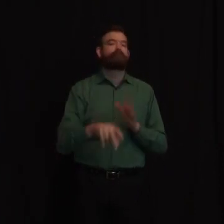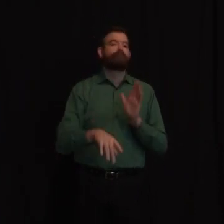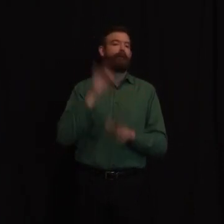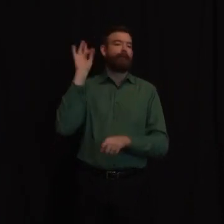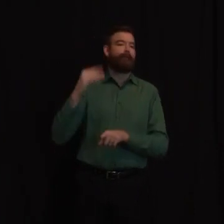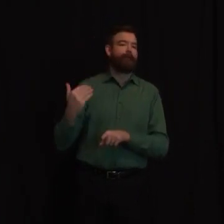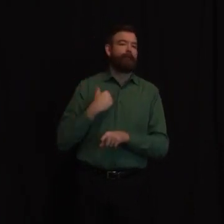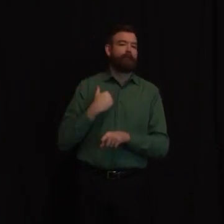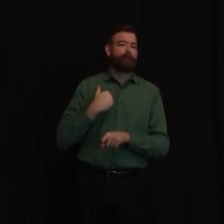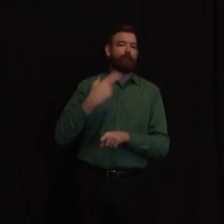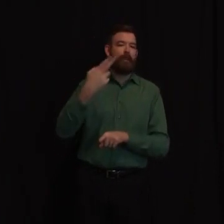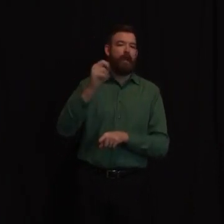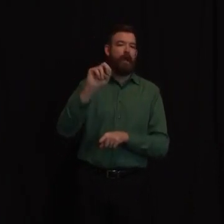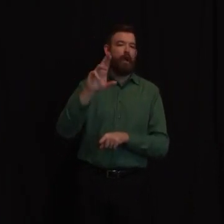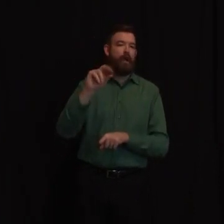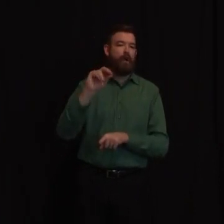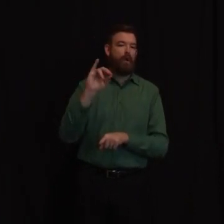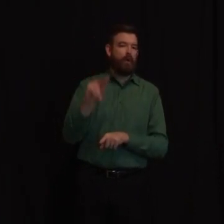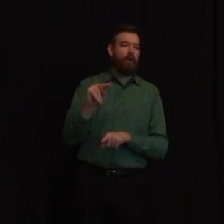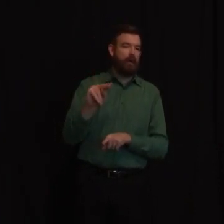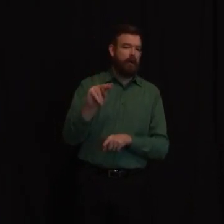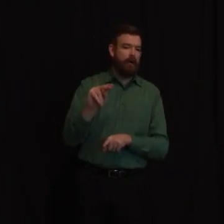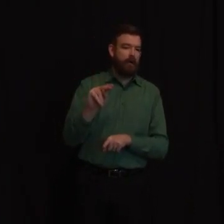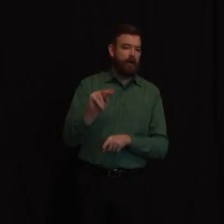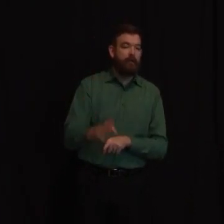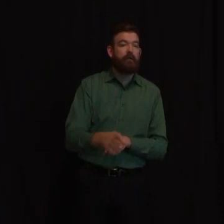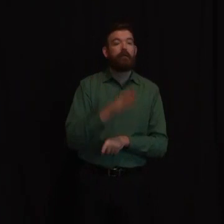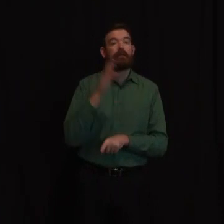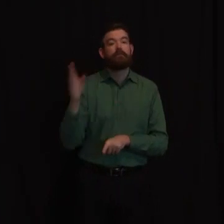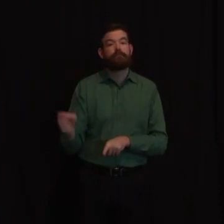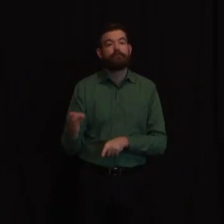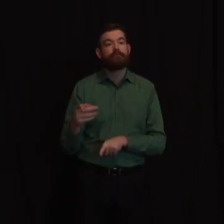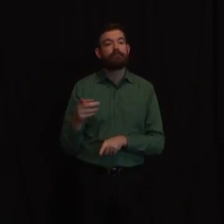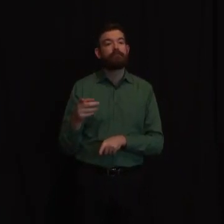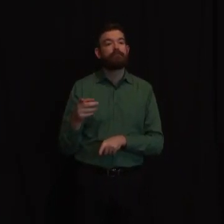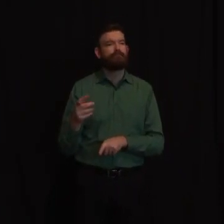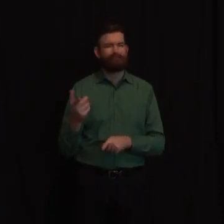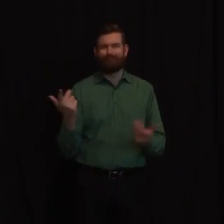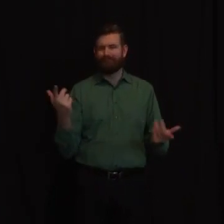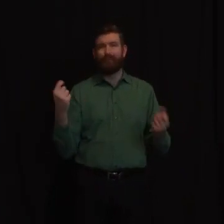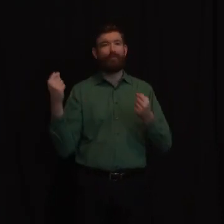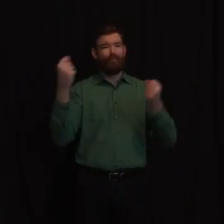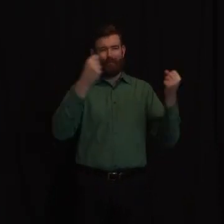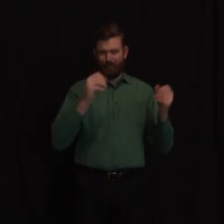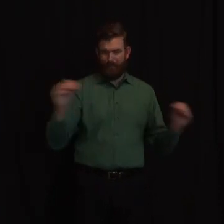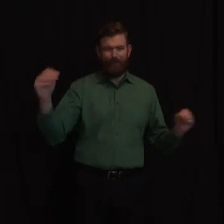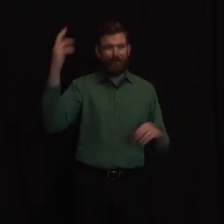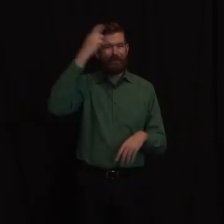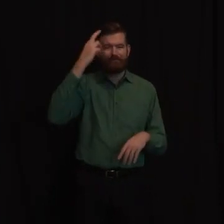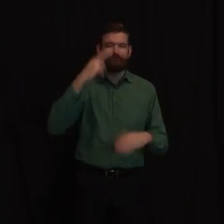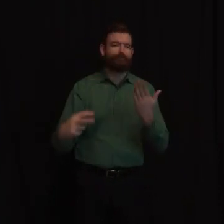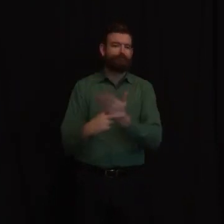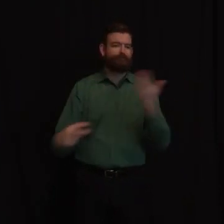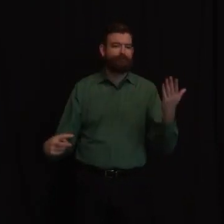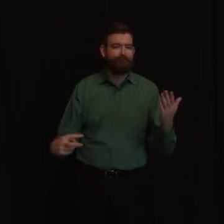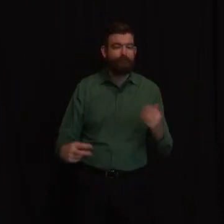no lawful purpose to be out. He, too, was cited with an EO violation. In Point Pleasant Beach, a subject in the